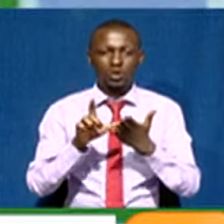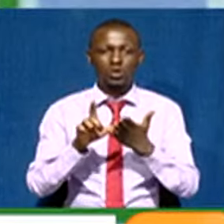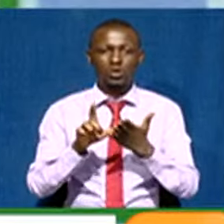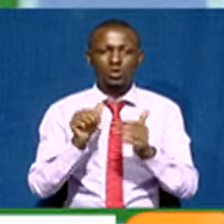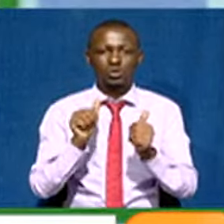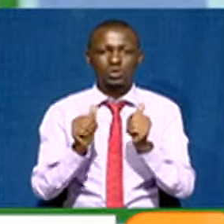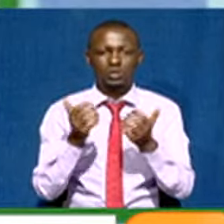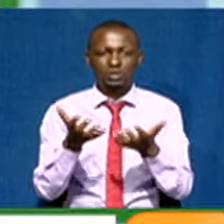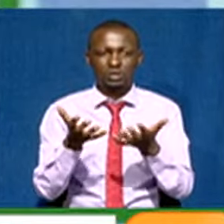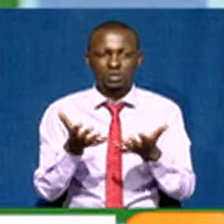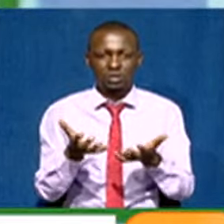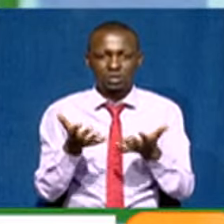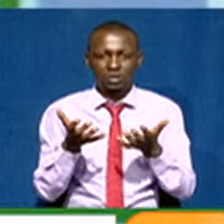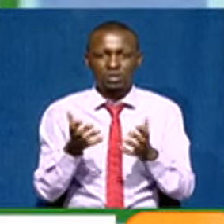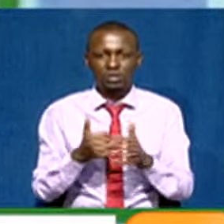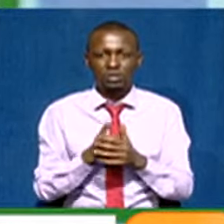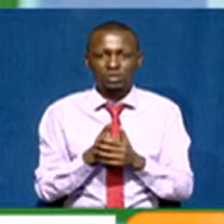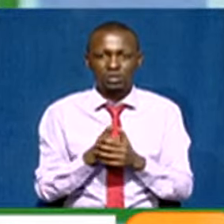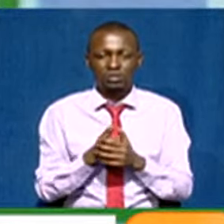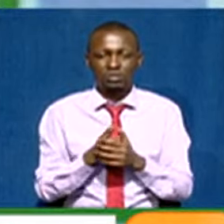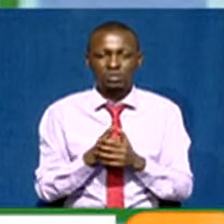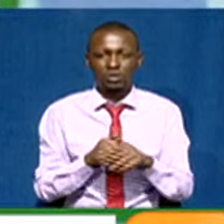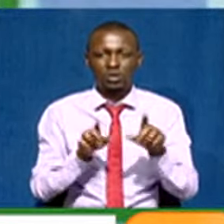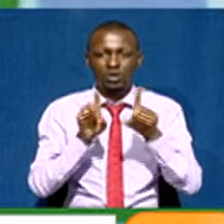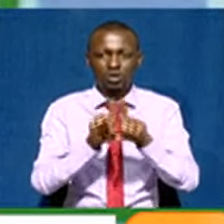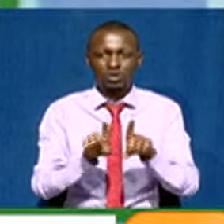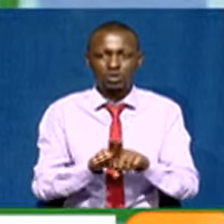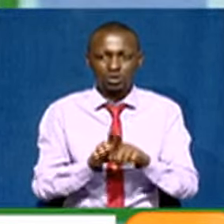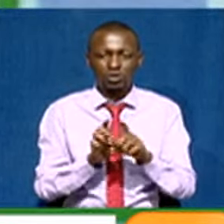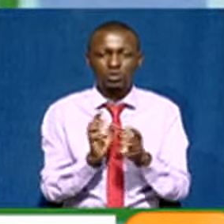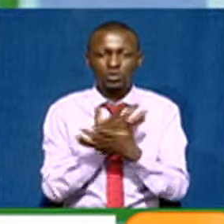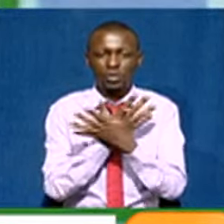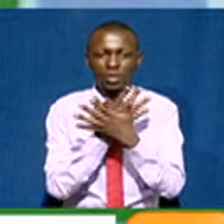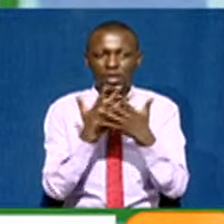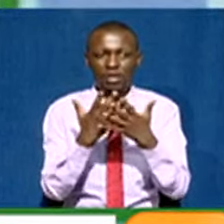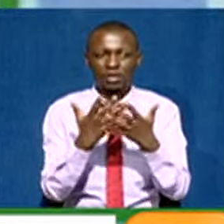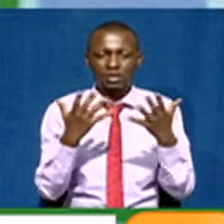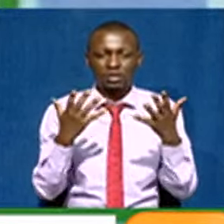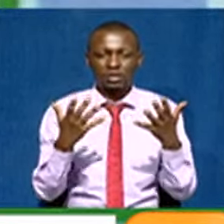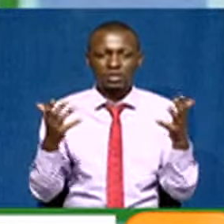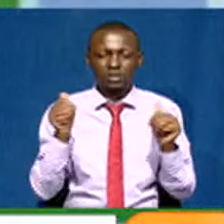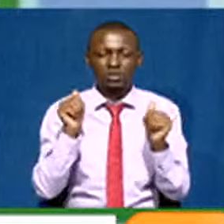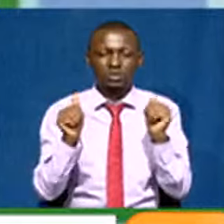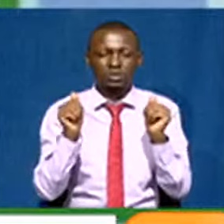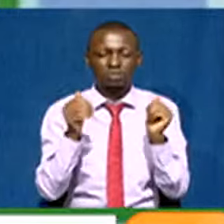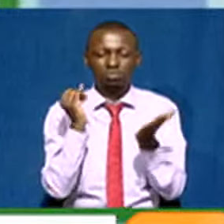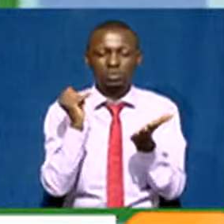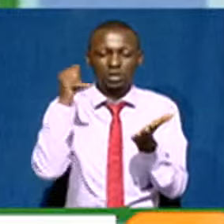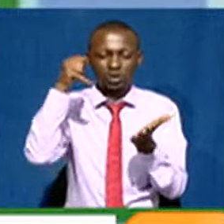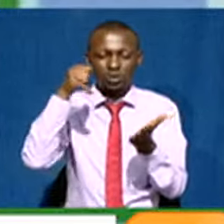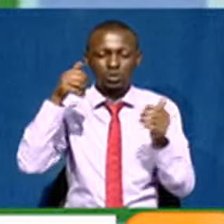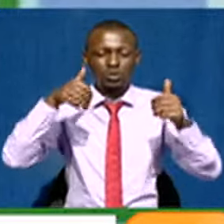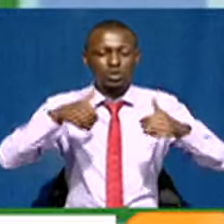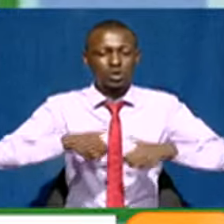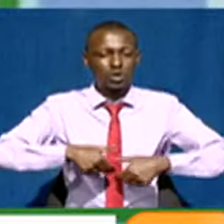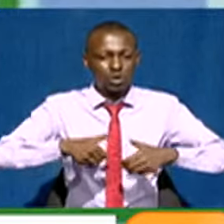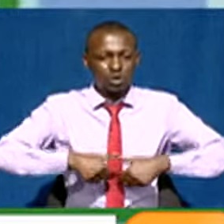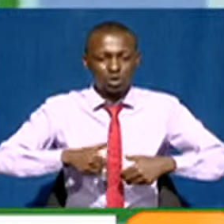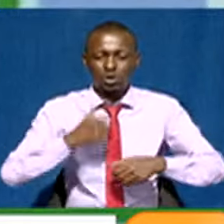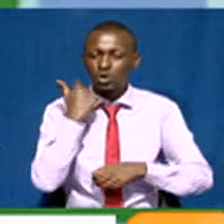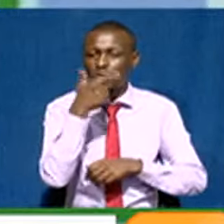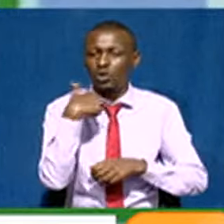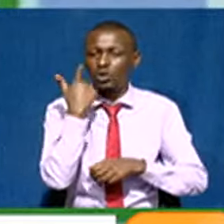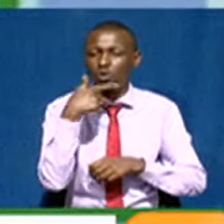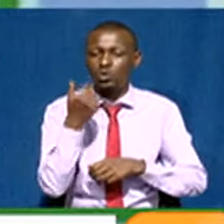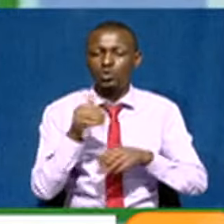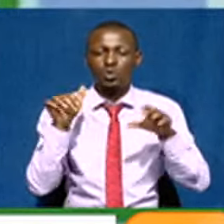interest rates are. We are also looking at products that are more geared towards the youth in terms of those who actually new entrants,